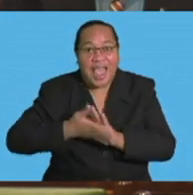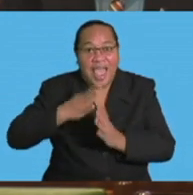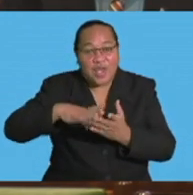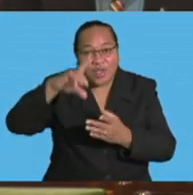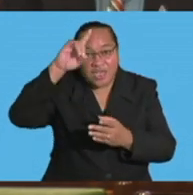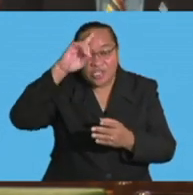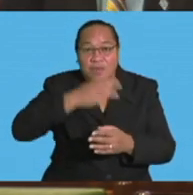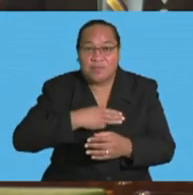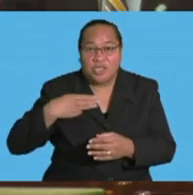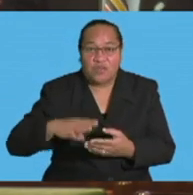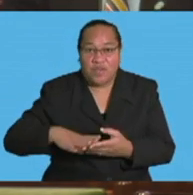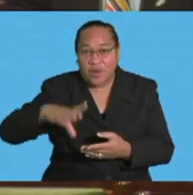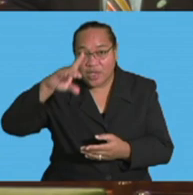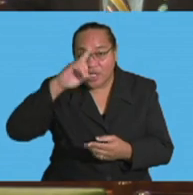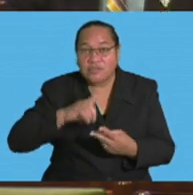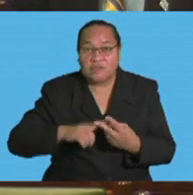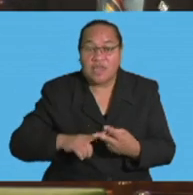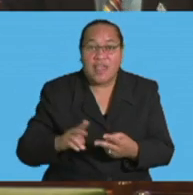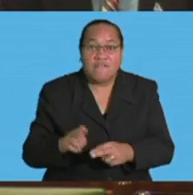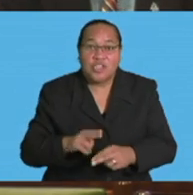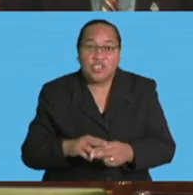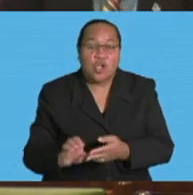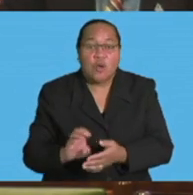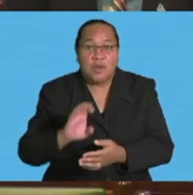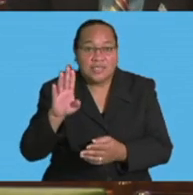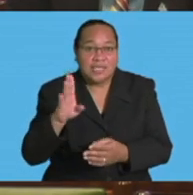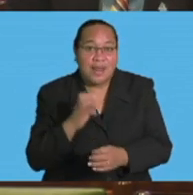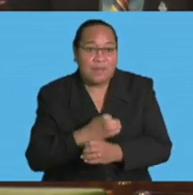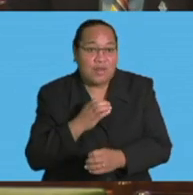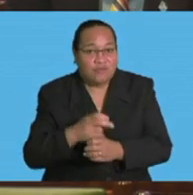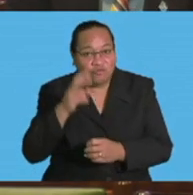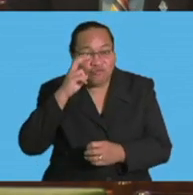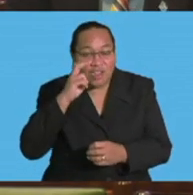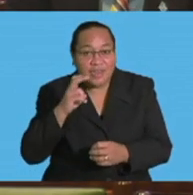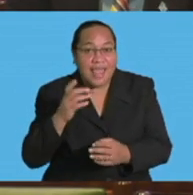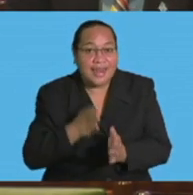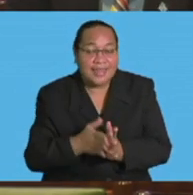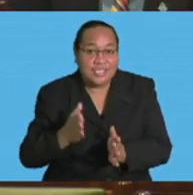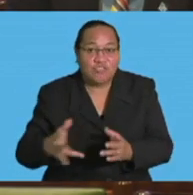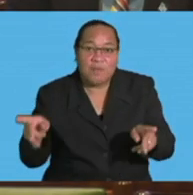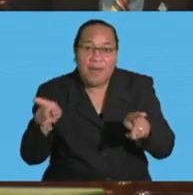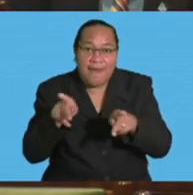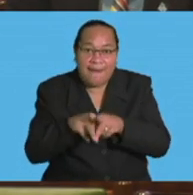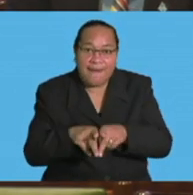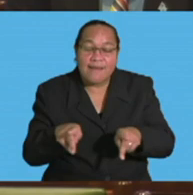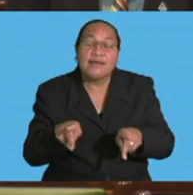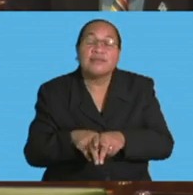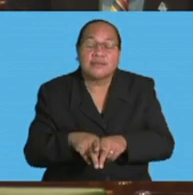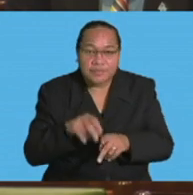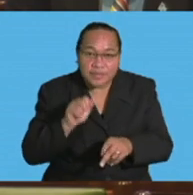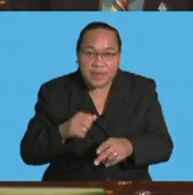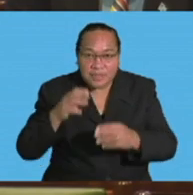of Education, the Fiji Commerce and Employers Federation, training providers, and industry partners. Mr. Speaker,